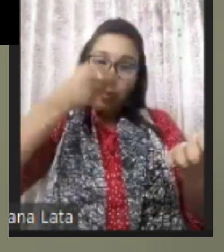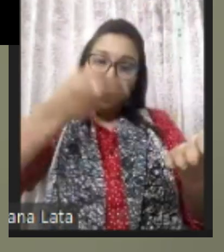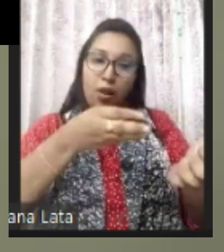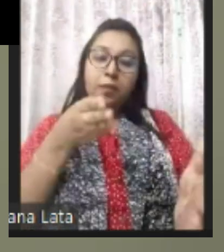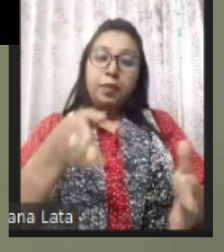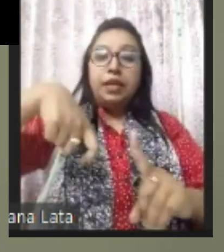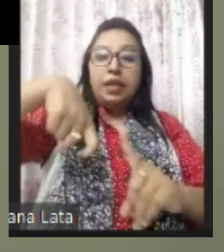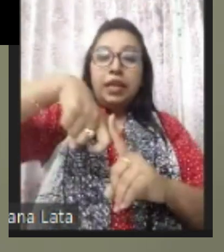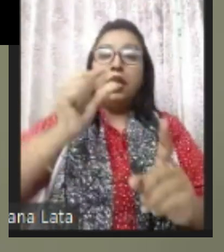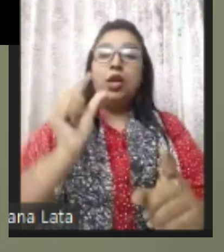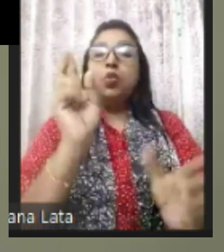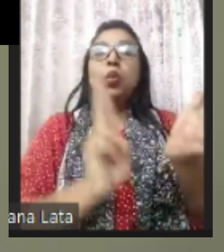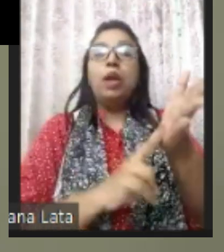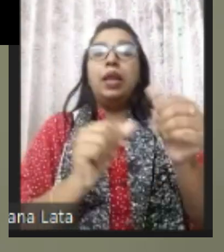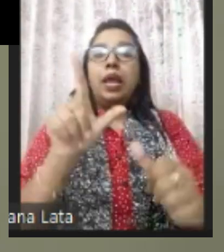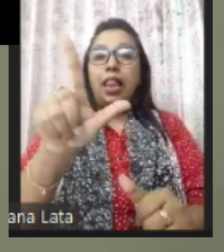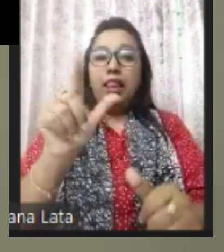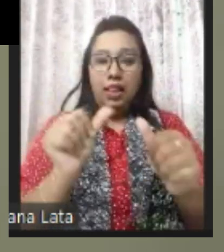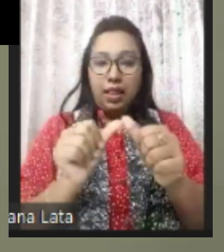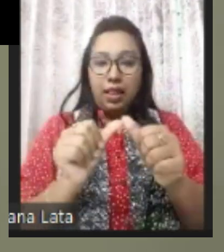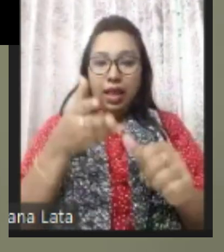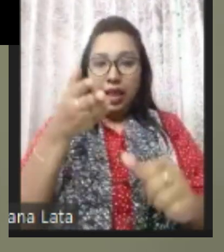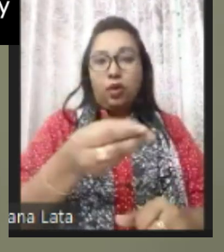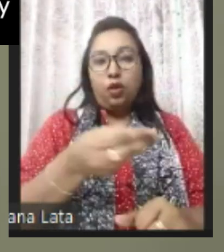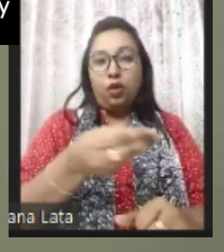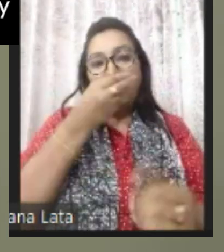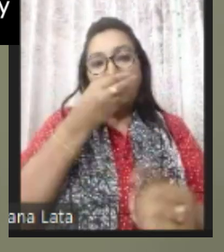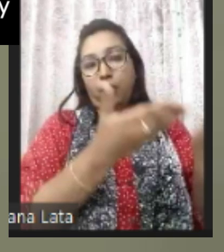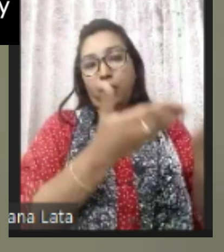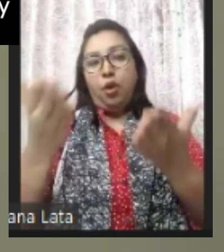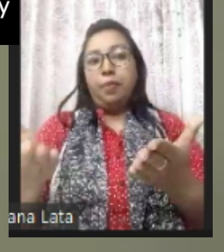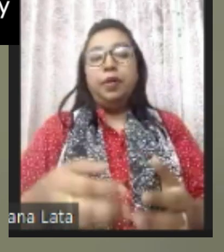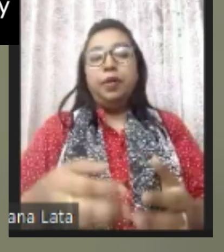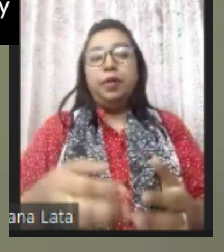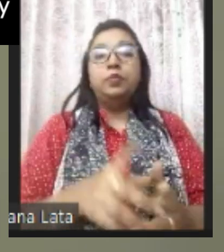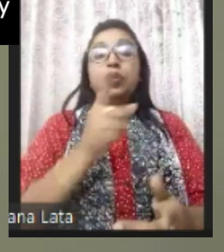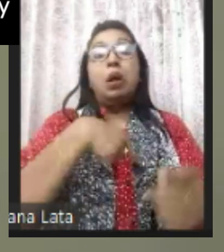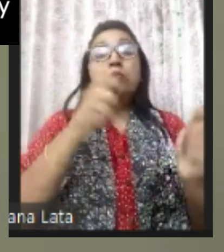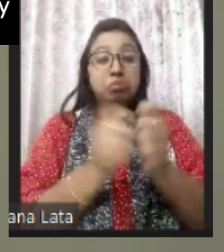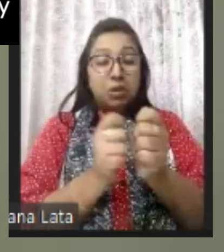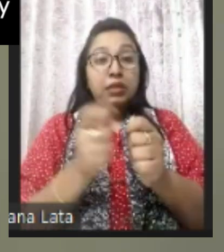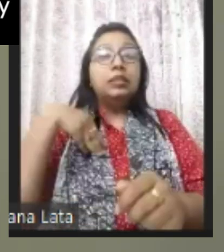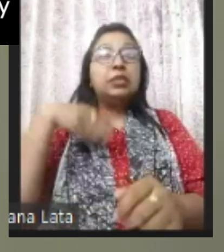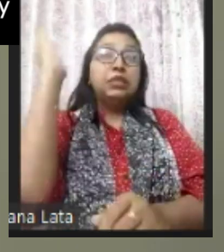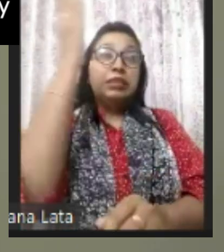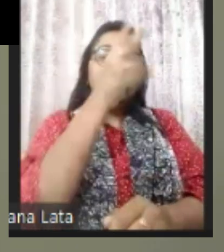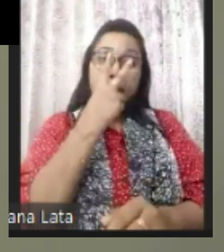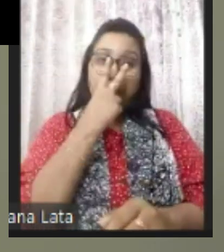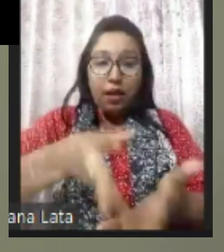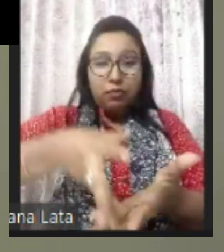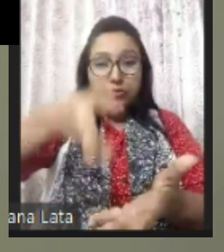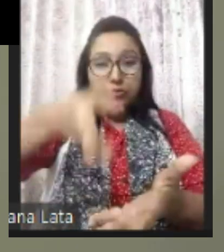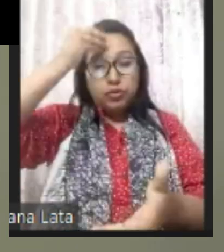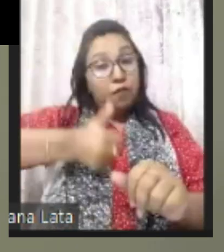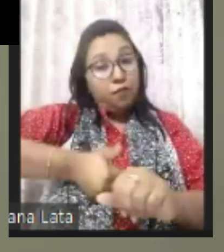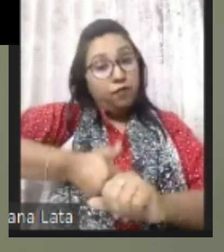Chair of Accessibility Standing Group. She has extensive experience in policy and research into accessible ICT, with a